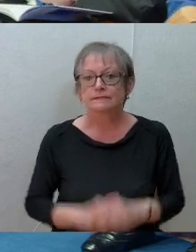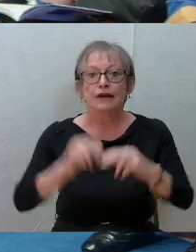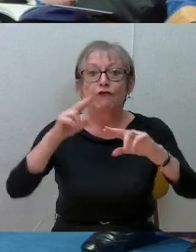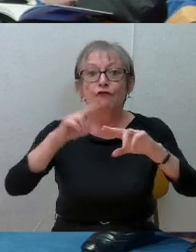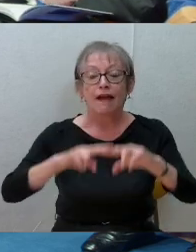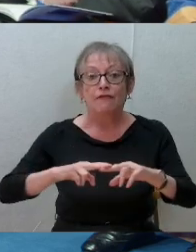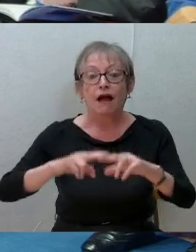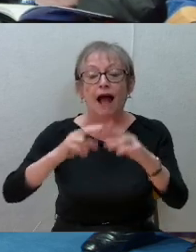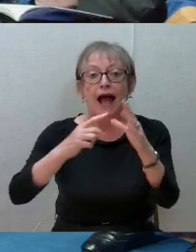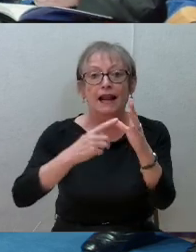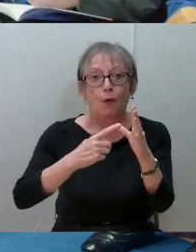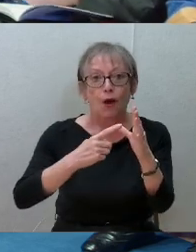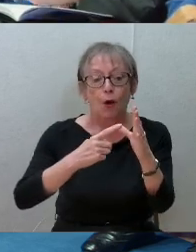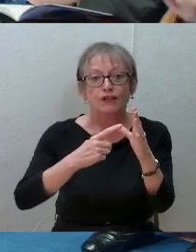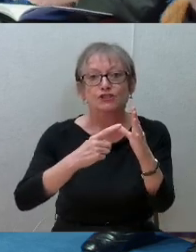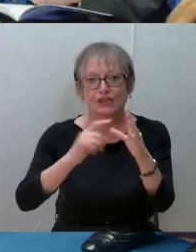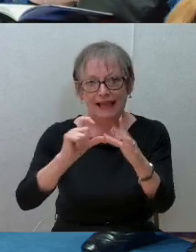Favour Anaya Lubetchi.